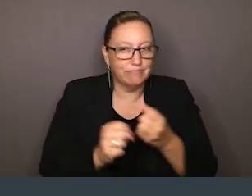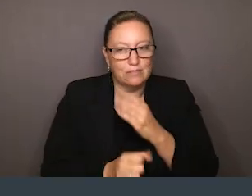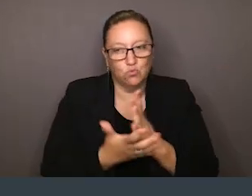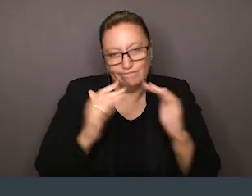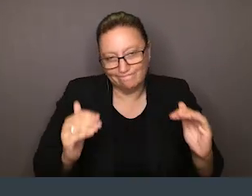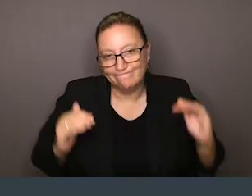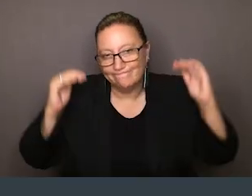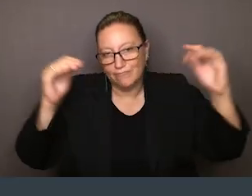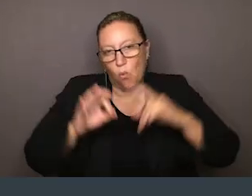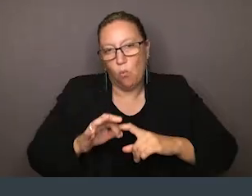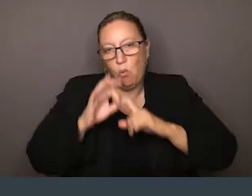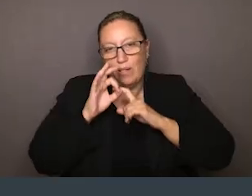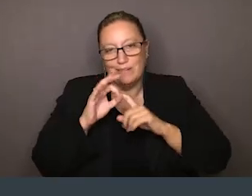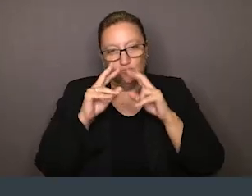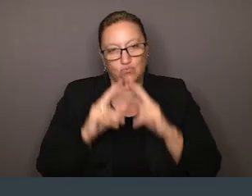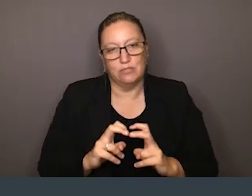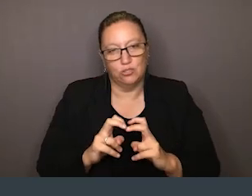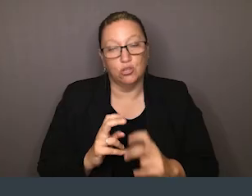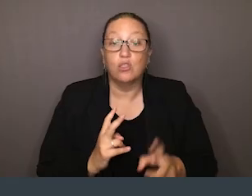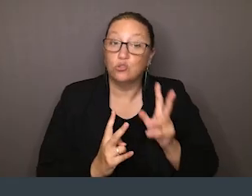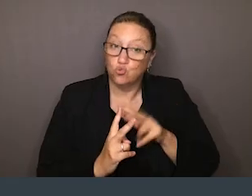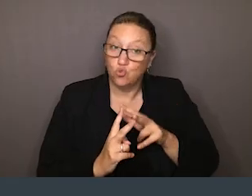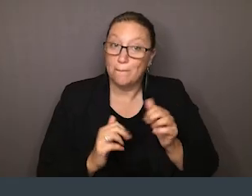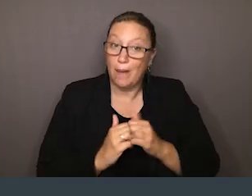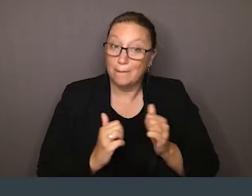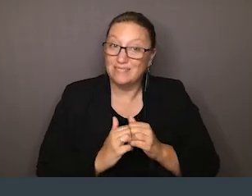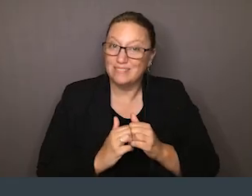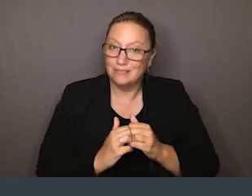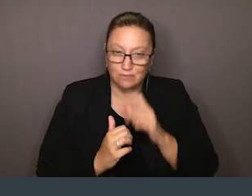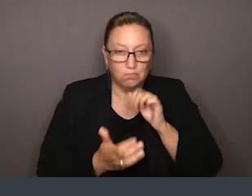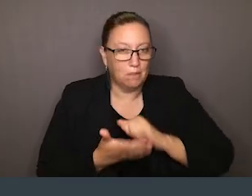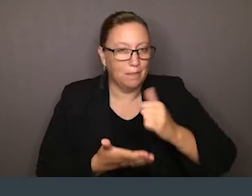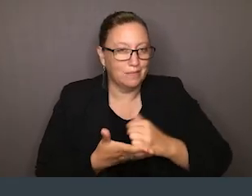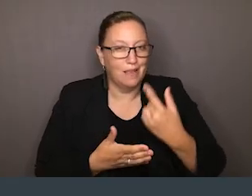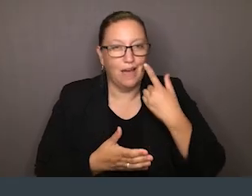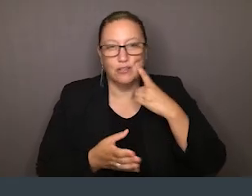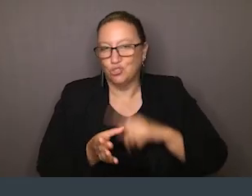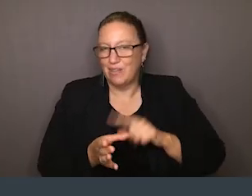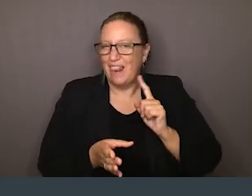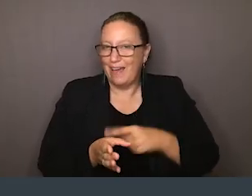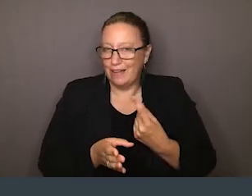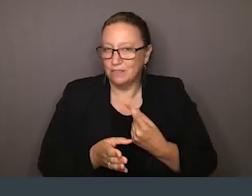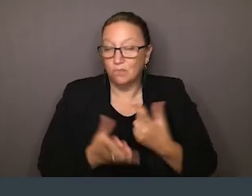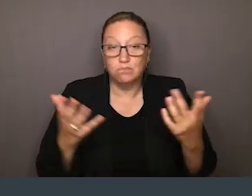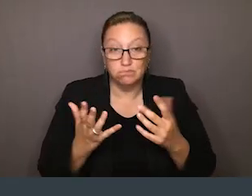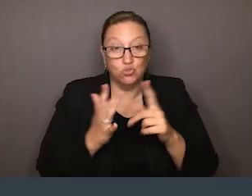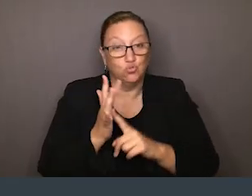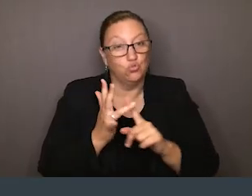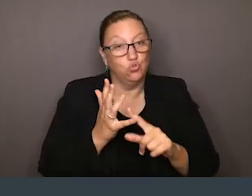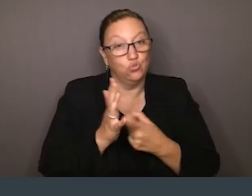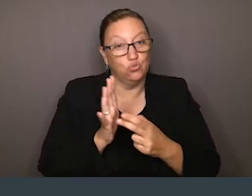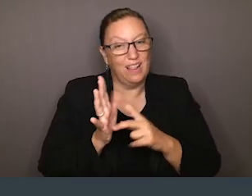done to the highest quality. And the two papers we're talking about today were published late last year in the